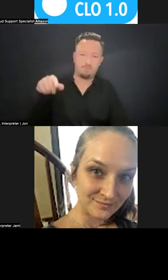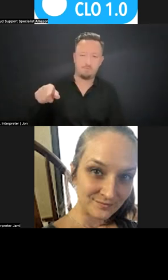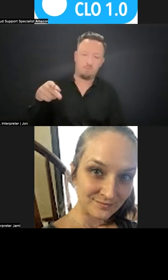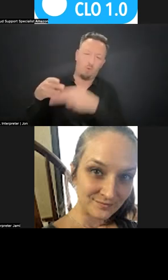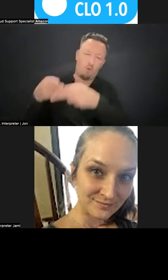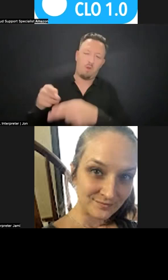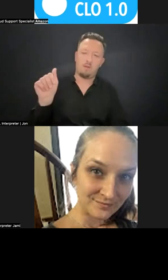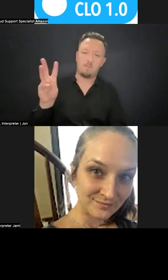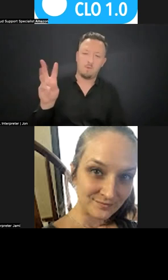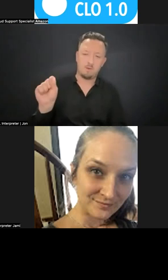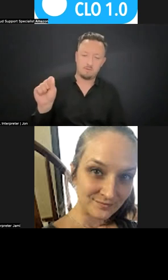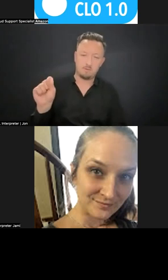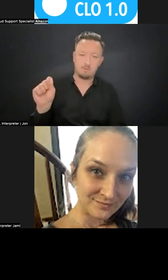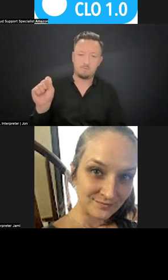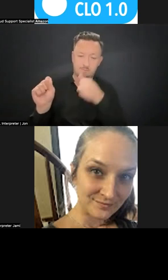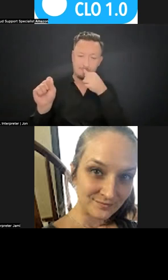is